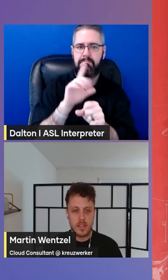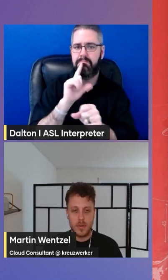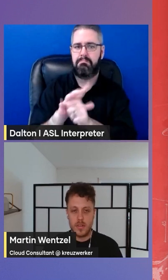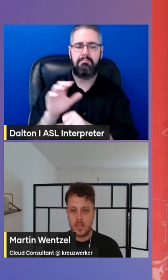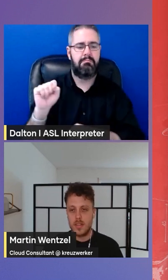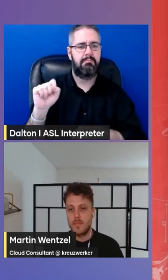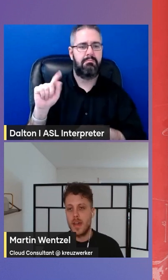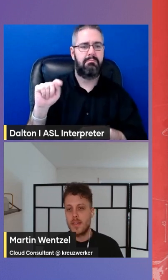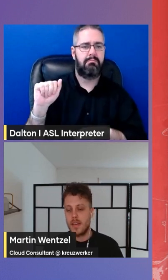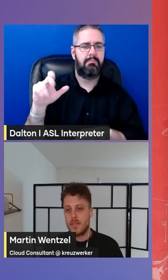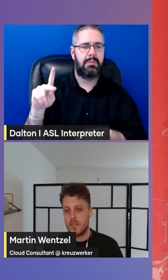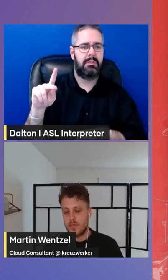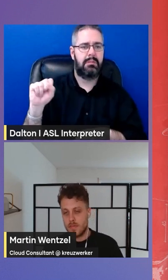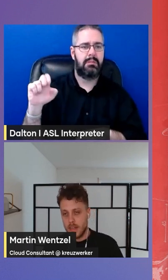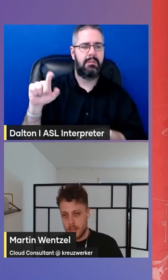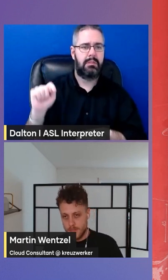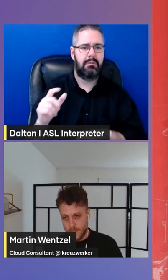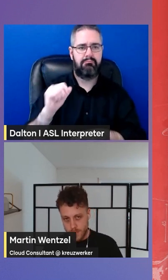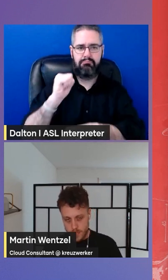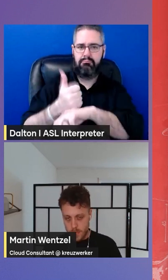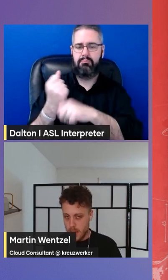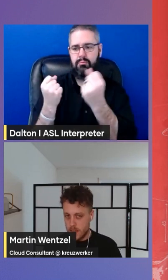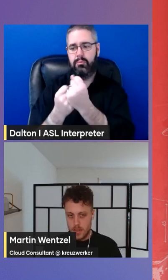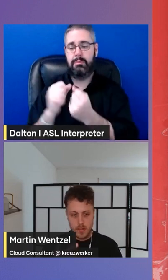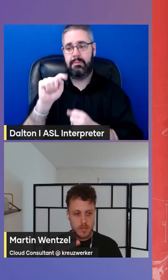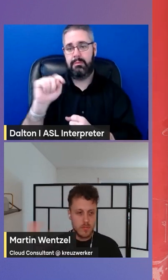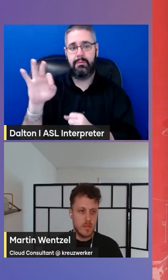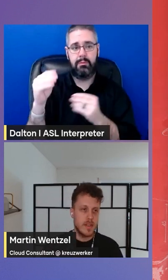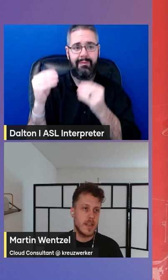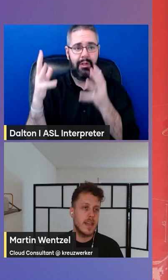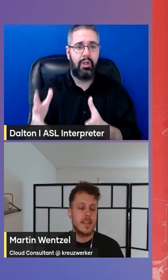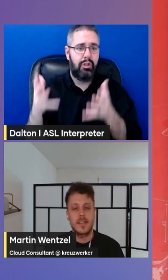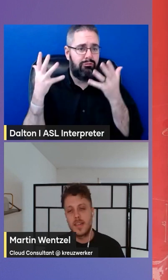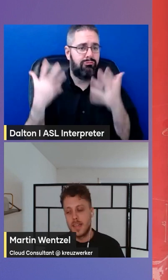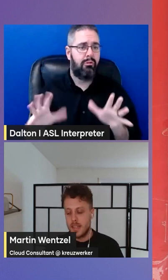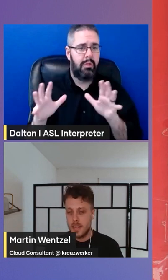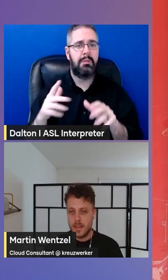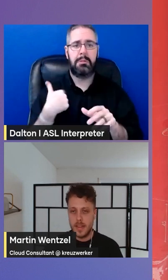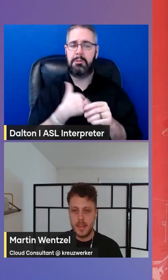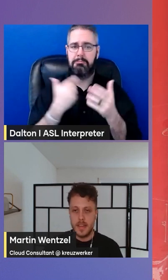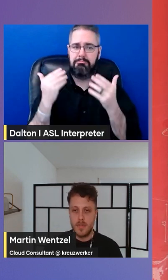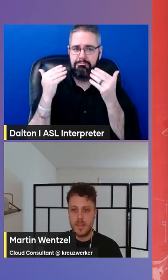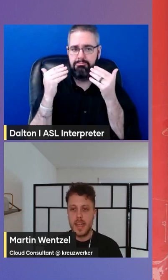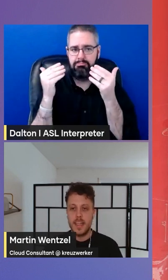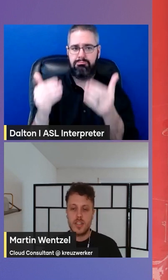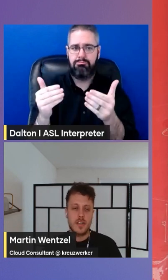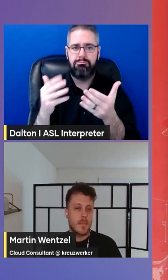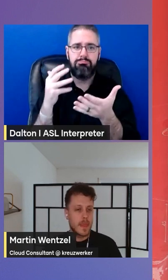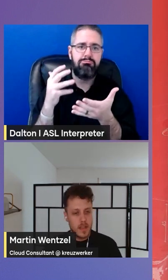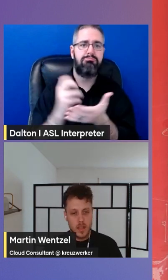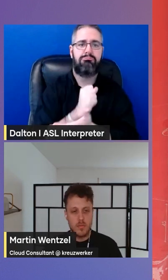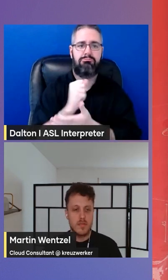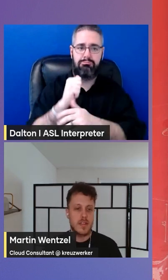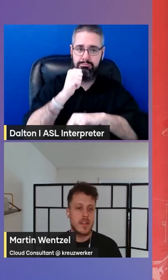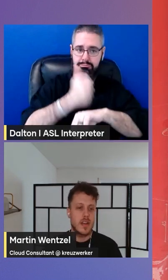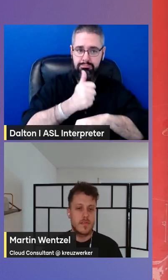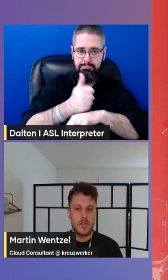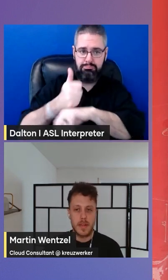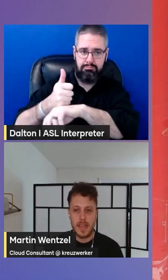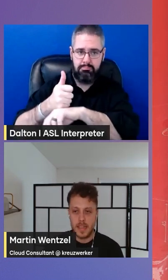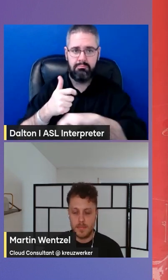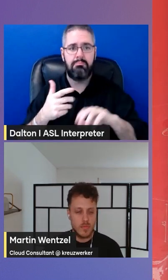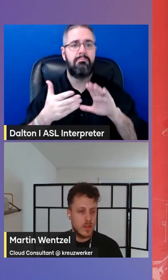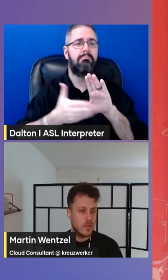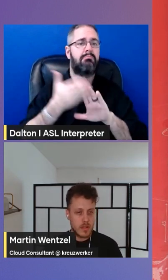already supported by the Terraform provider. So we went ahead, did the implementation, we run